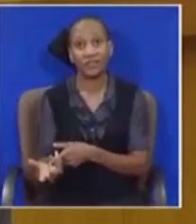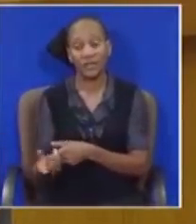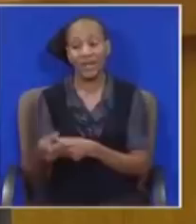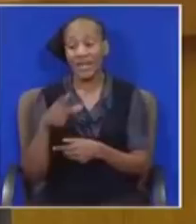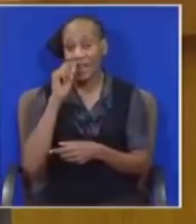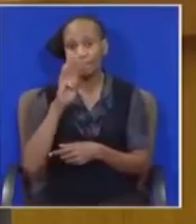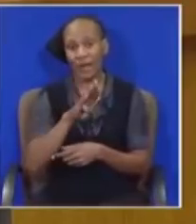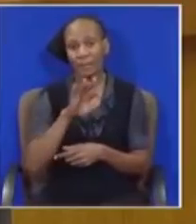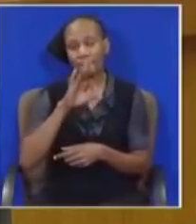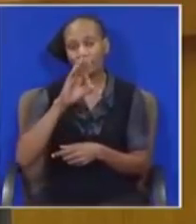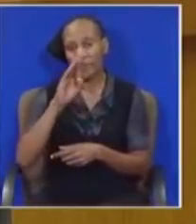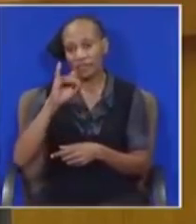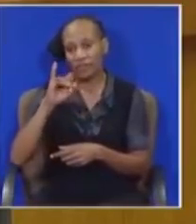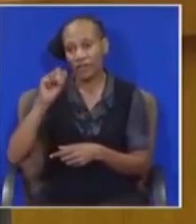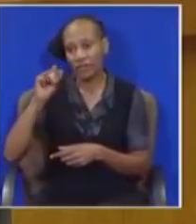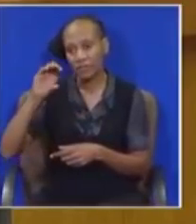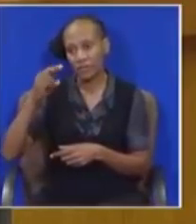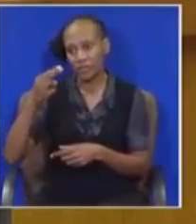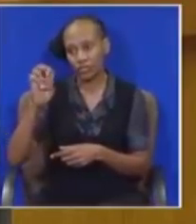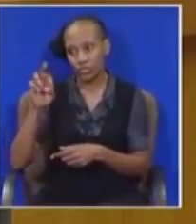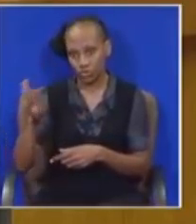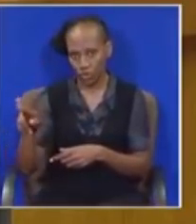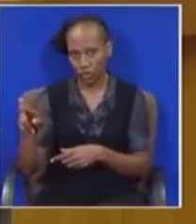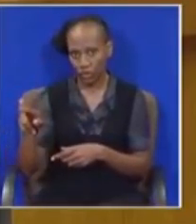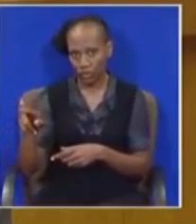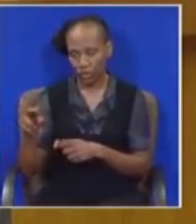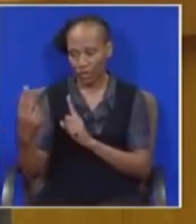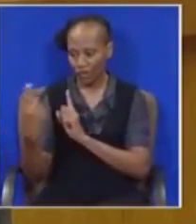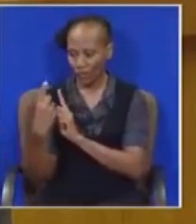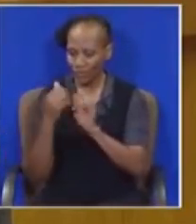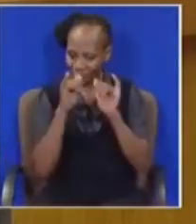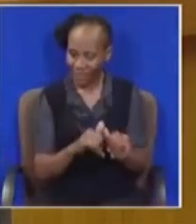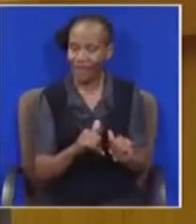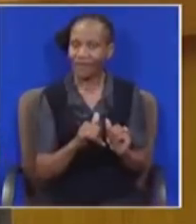Fischer. He was doing life imprisonment,